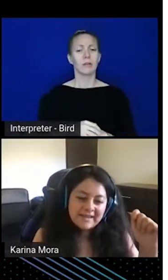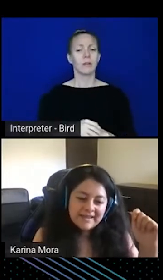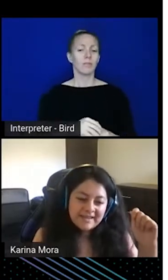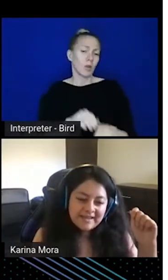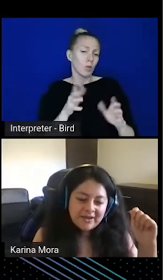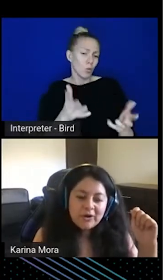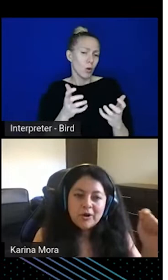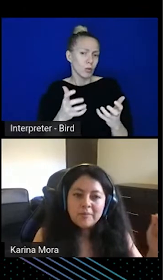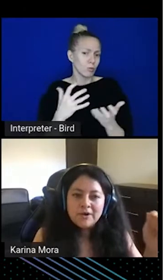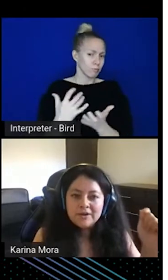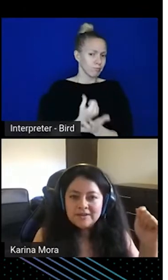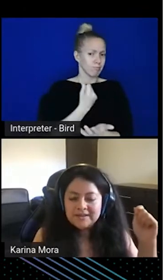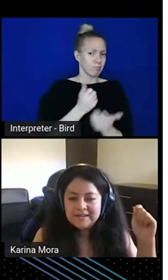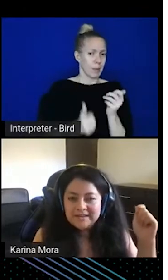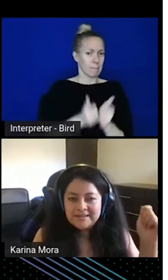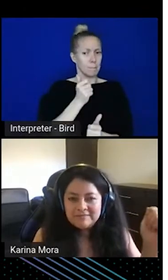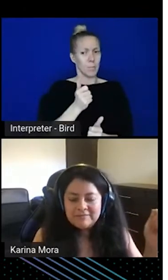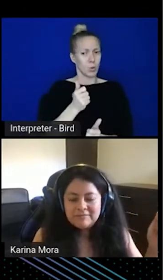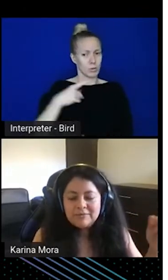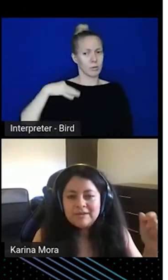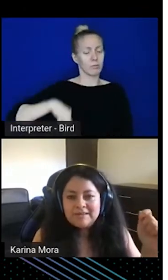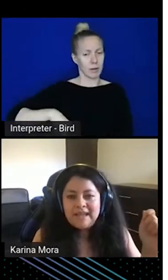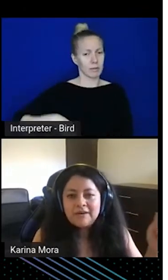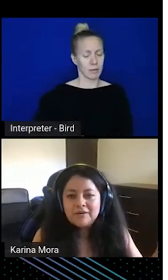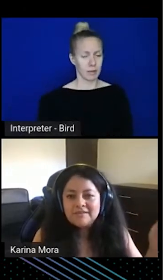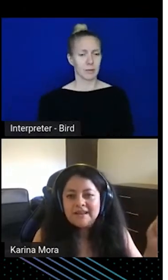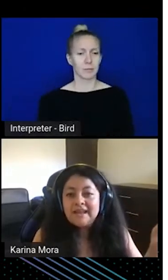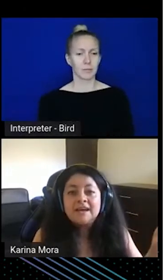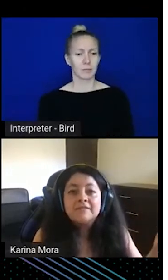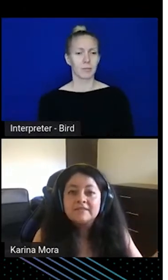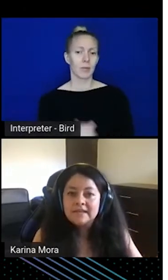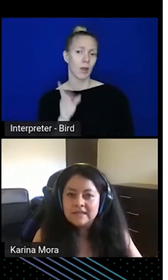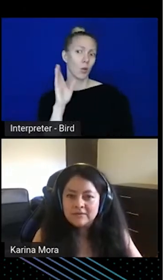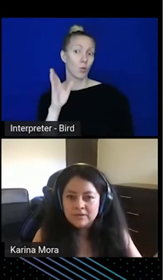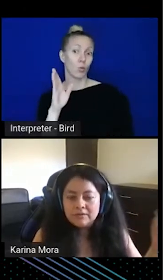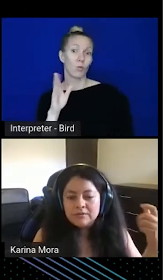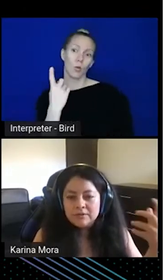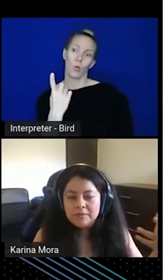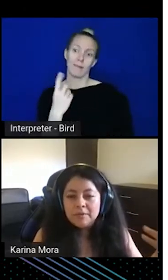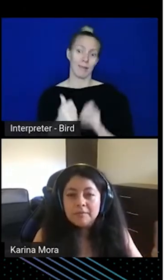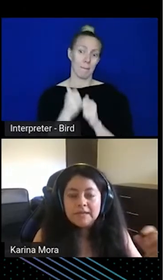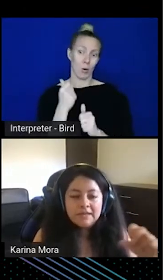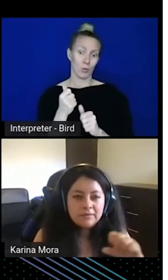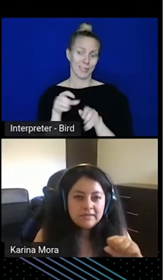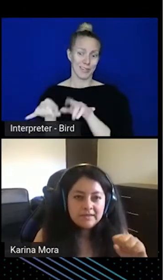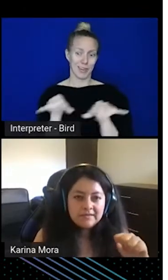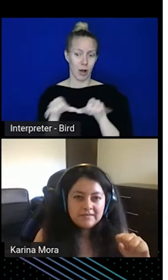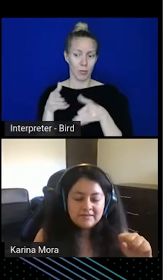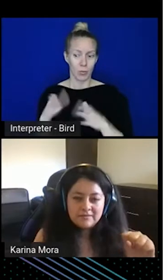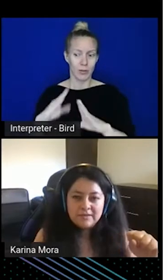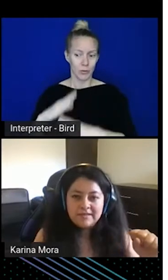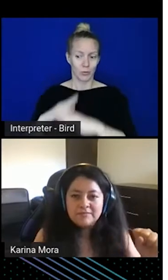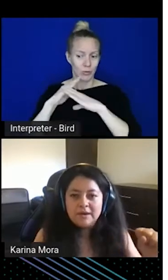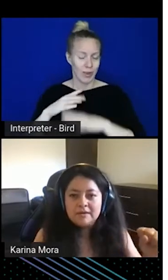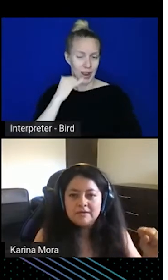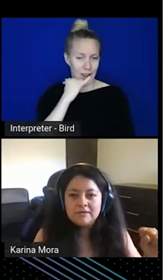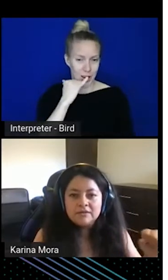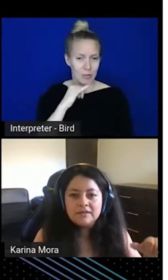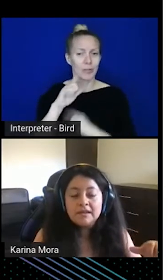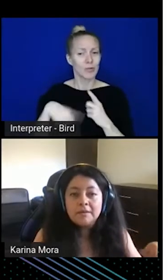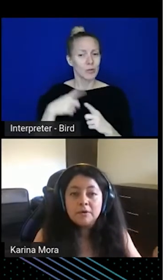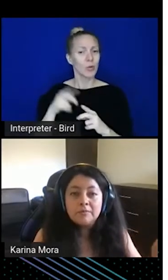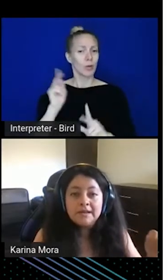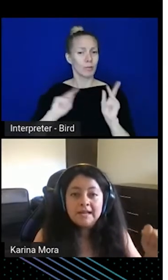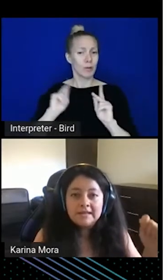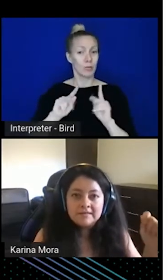the common errors that I have seen when people begin with this pattern,